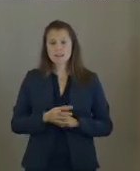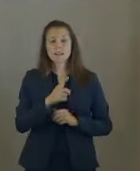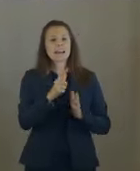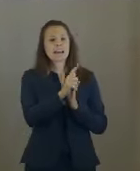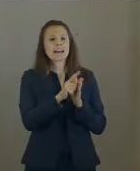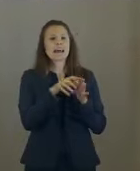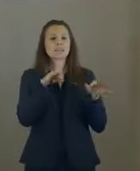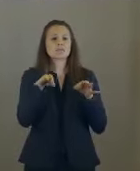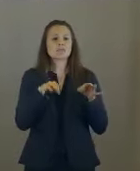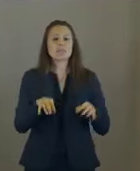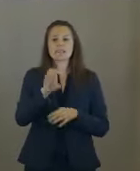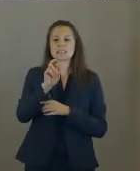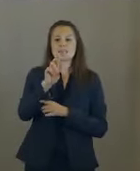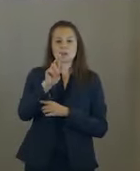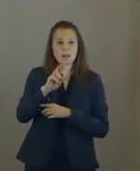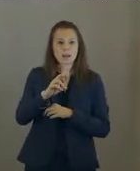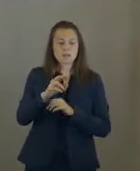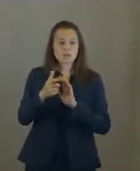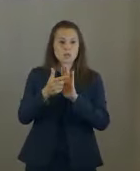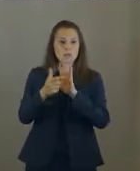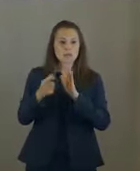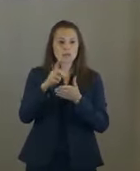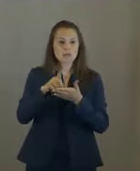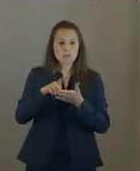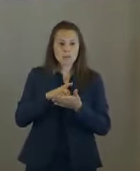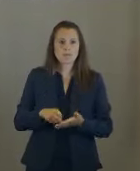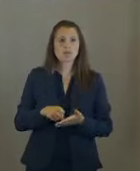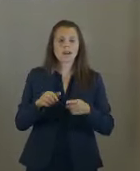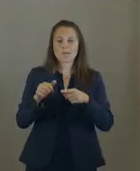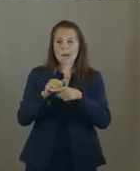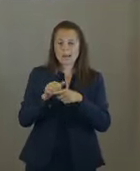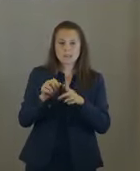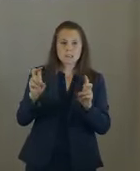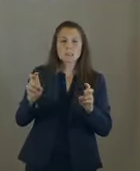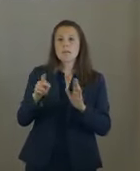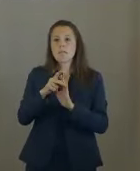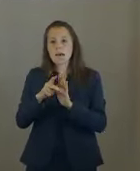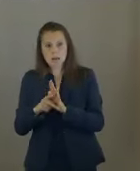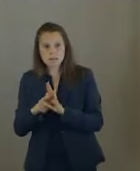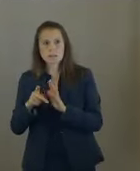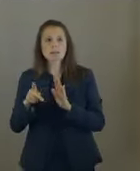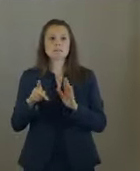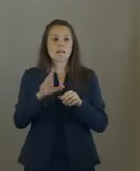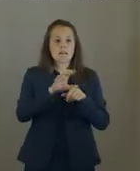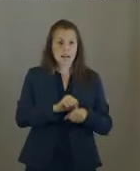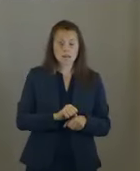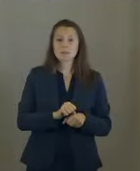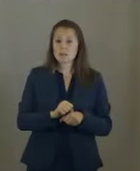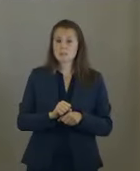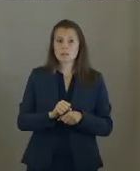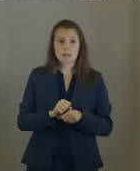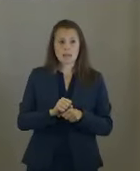act to define civil rights to prohibit discriminatory practices, policies, and customs in